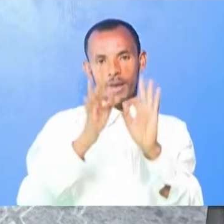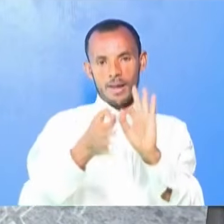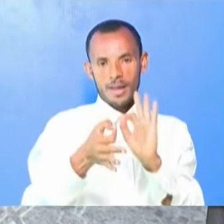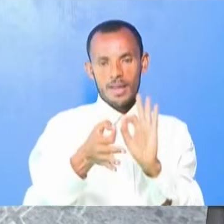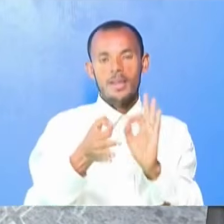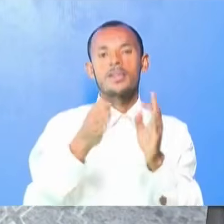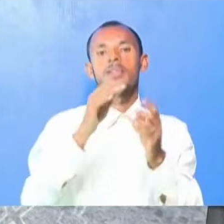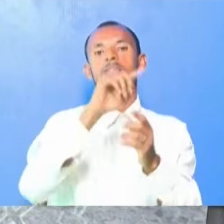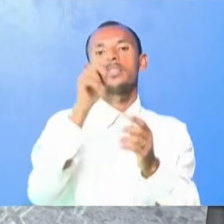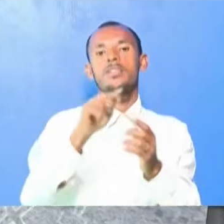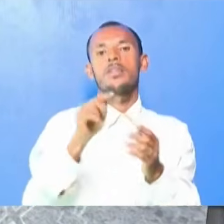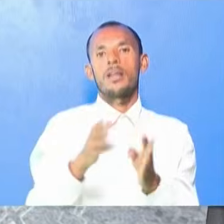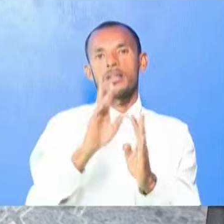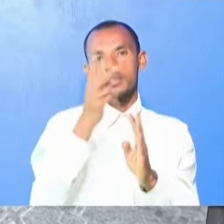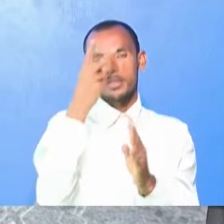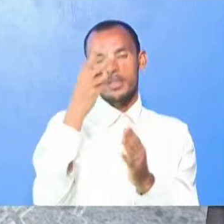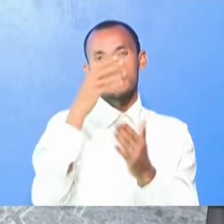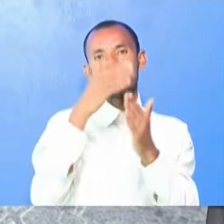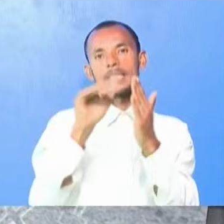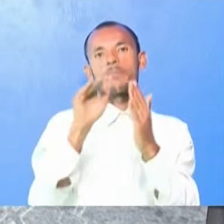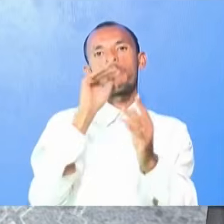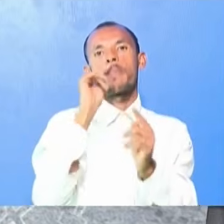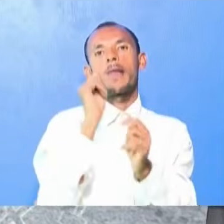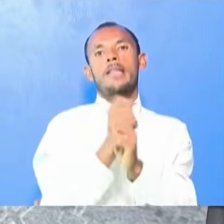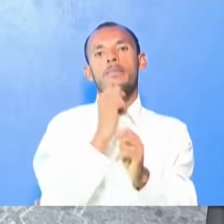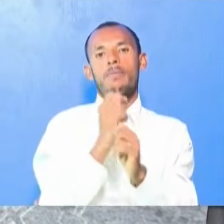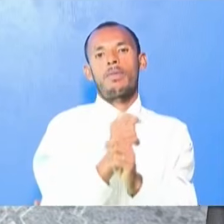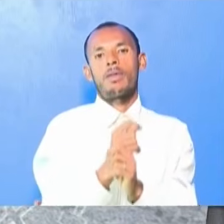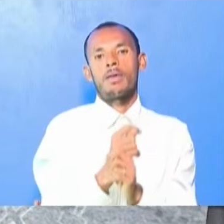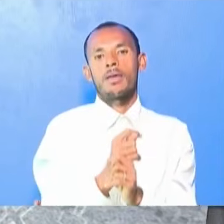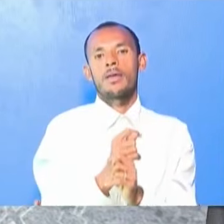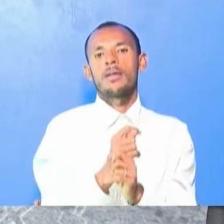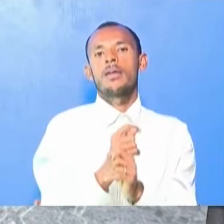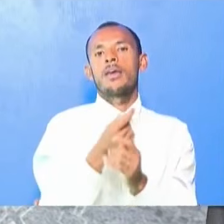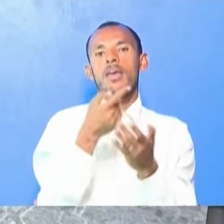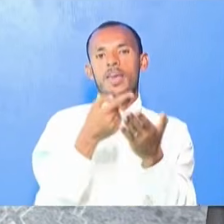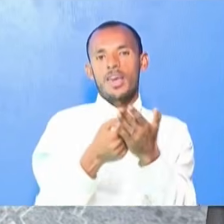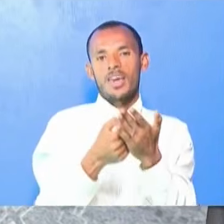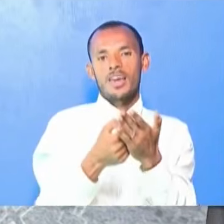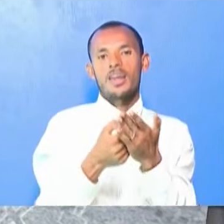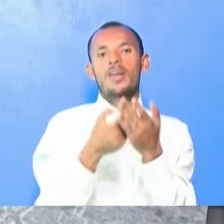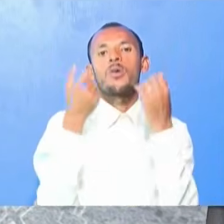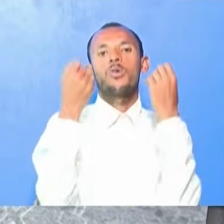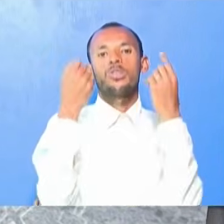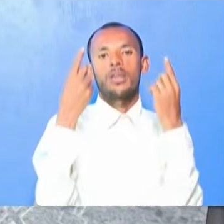see some activity. Here, consider